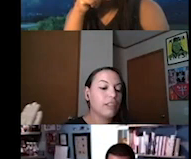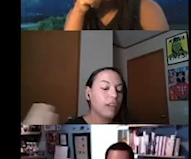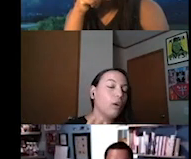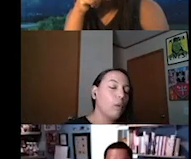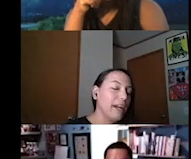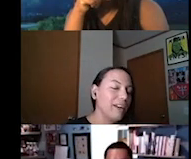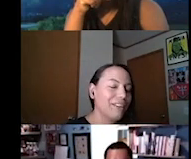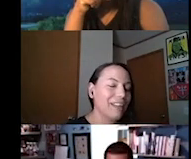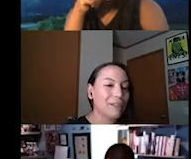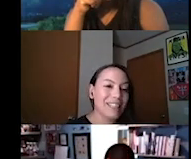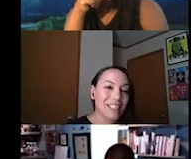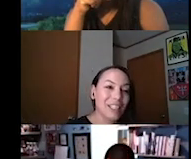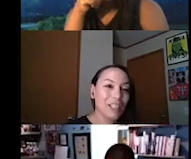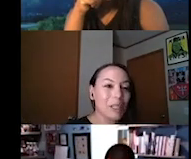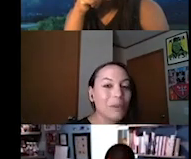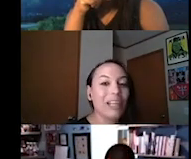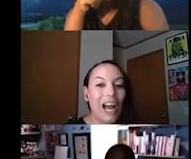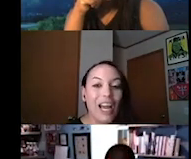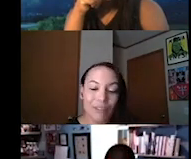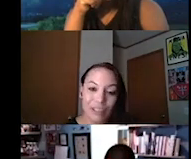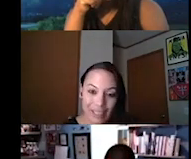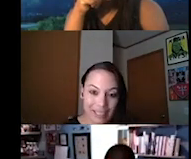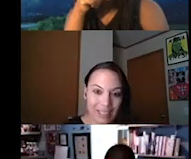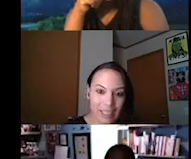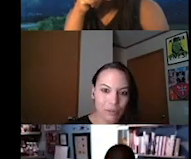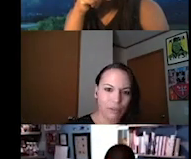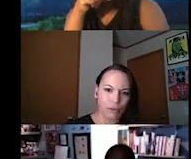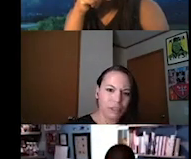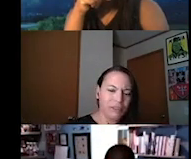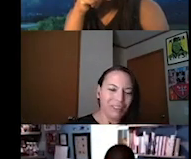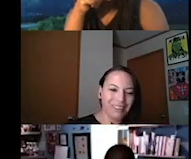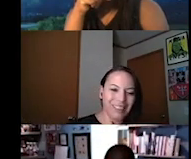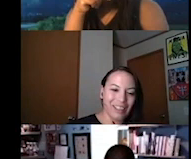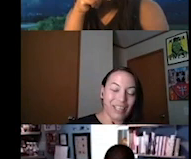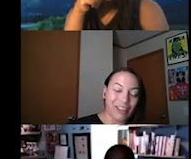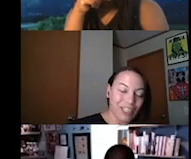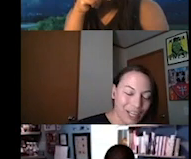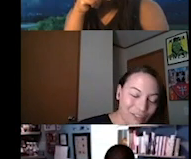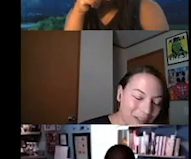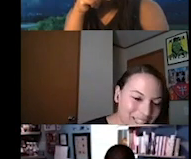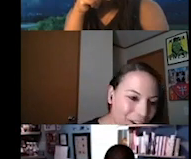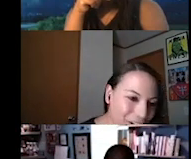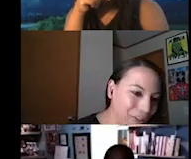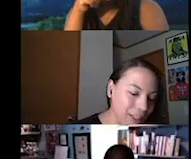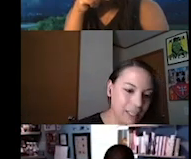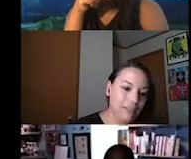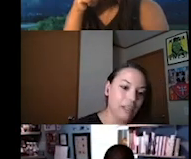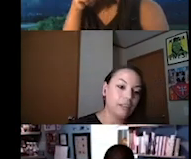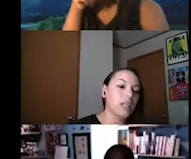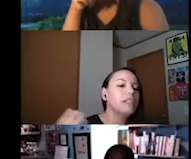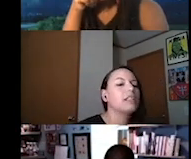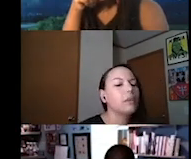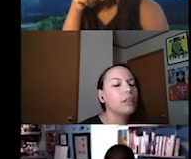she was unaware that there was indigenous people alive in the United States, which is a real reality check for myself, or just to have